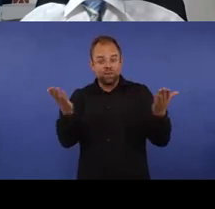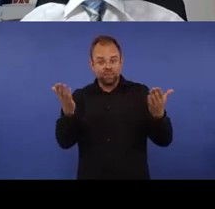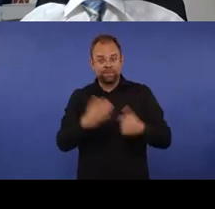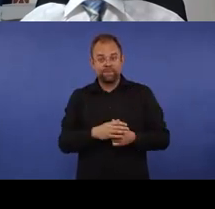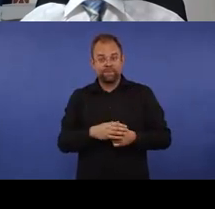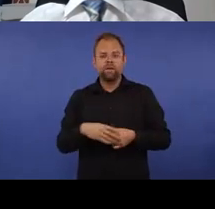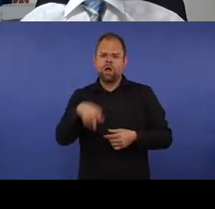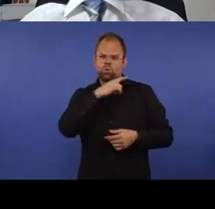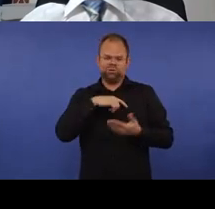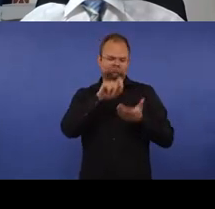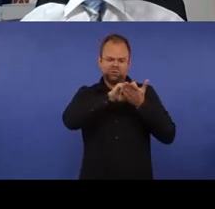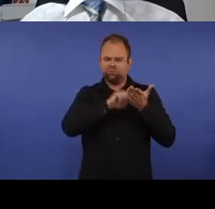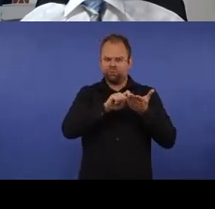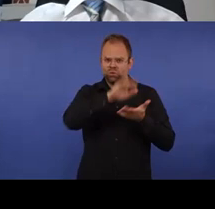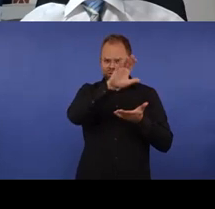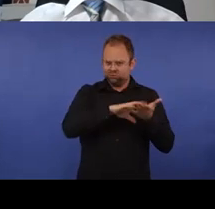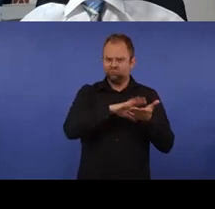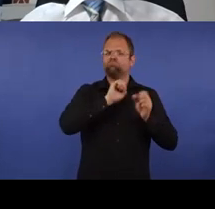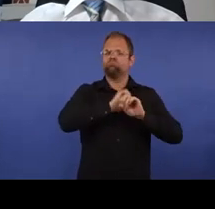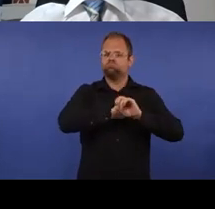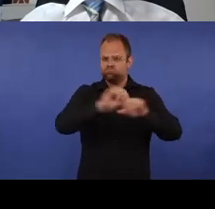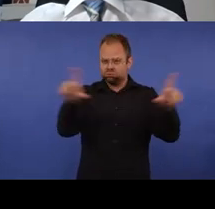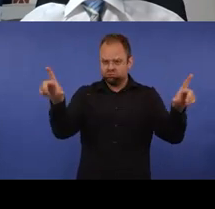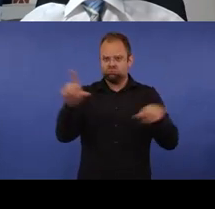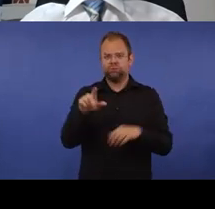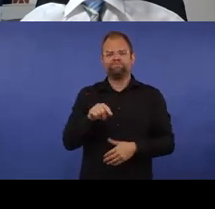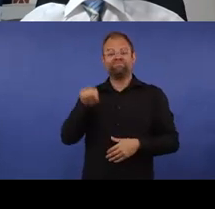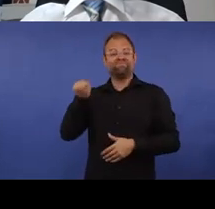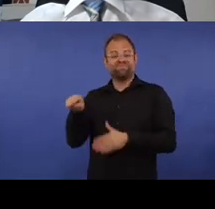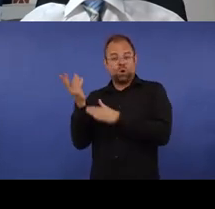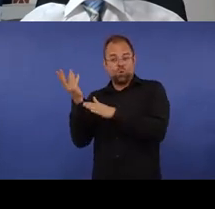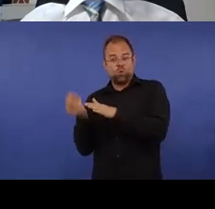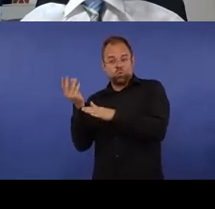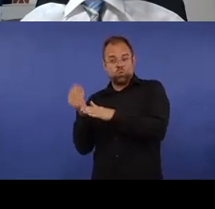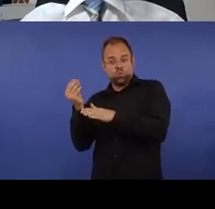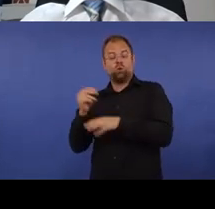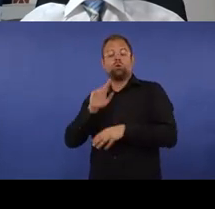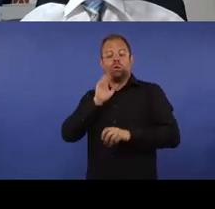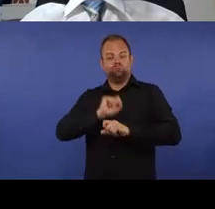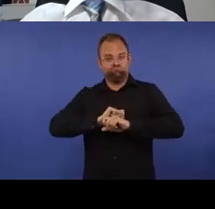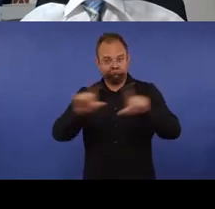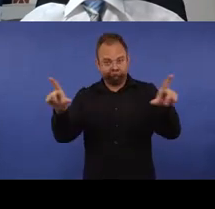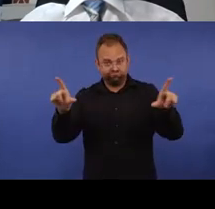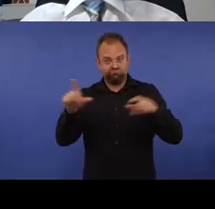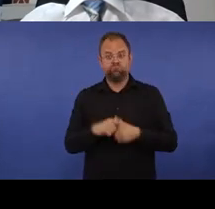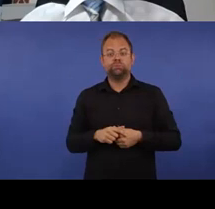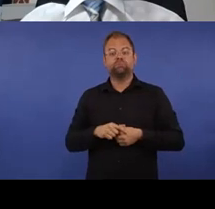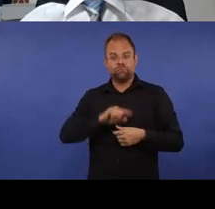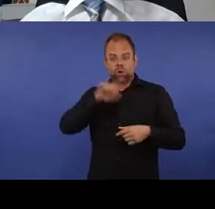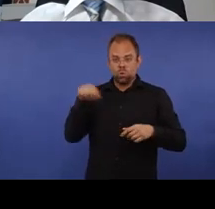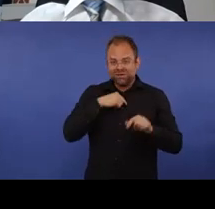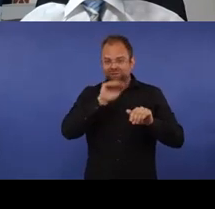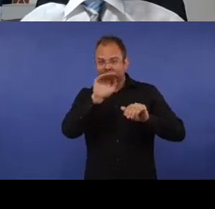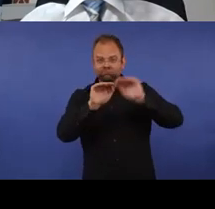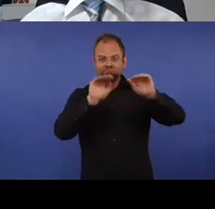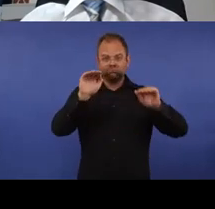We will keep you posted and hope that we meet each other very soon to continue together. Thank you all very much. And